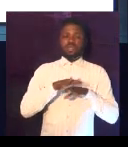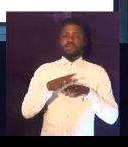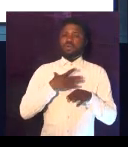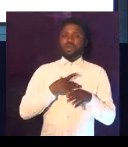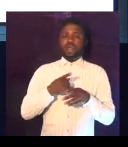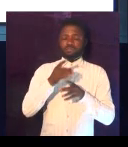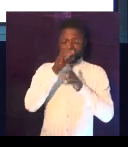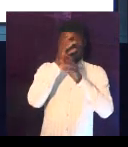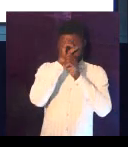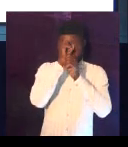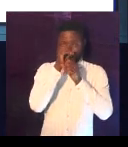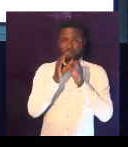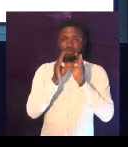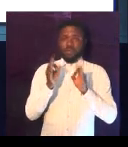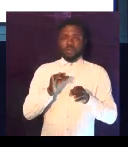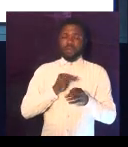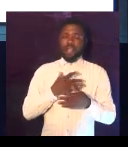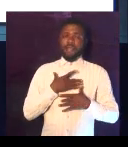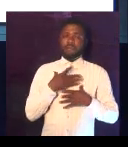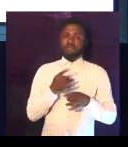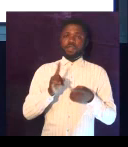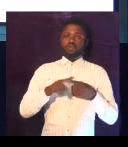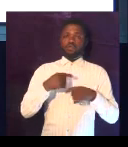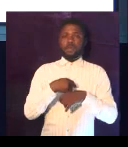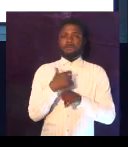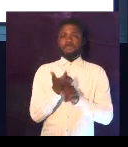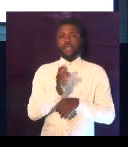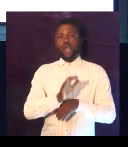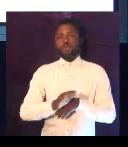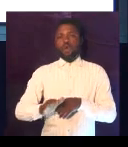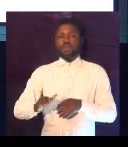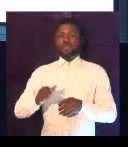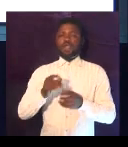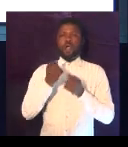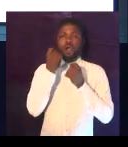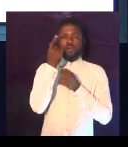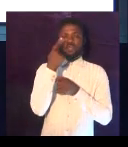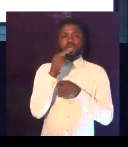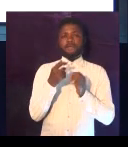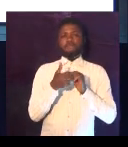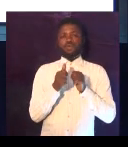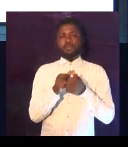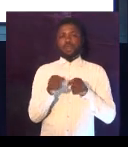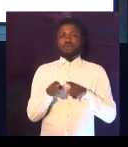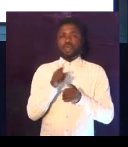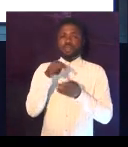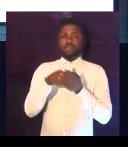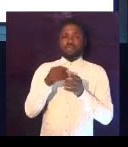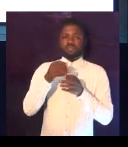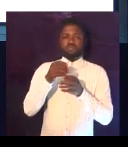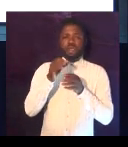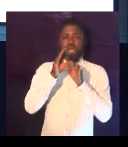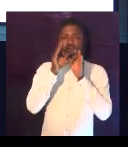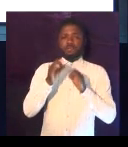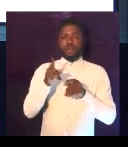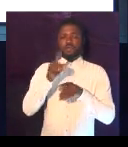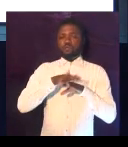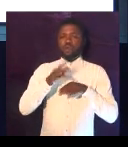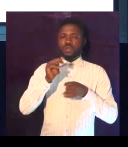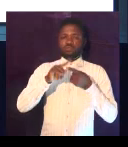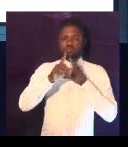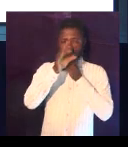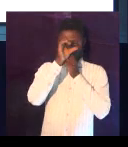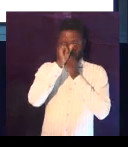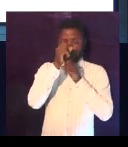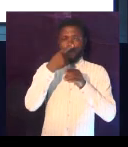like cramming formulas. I prefer to make pupils understand the problem. So this formula, you don't need to cram